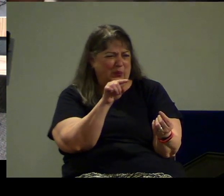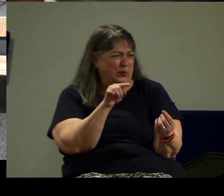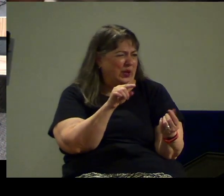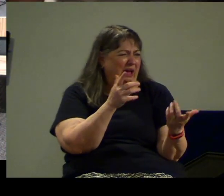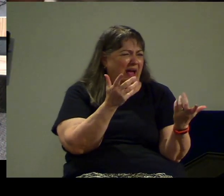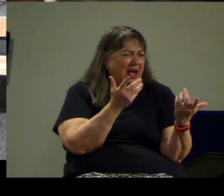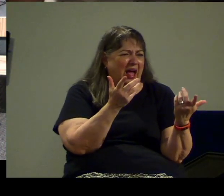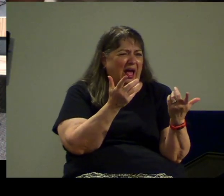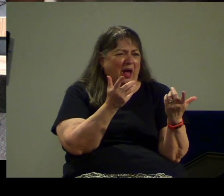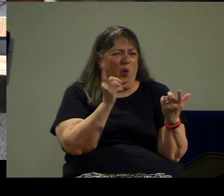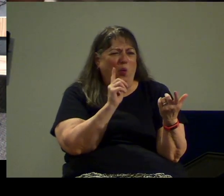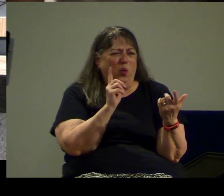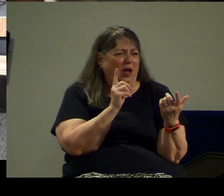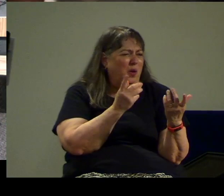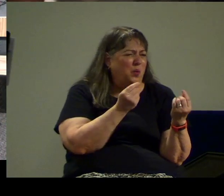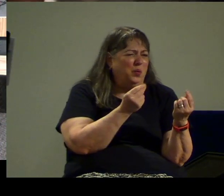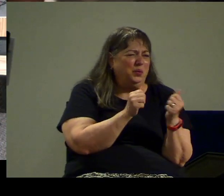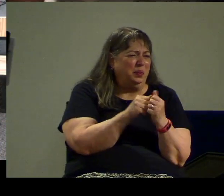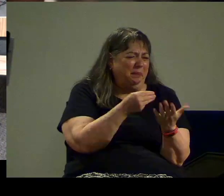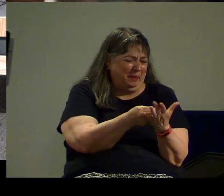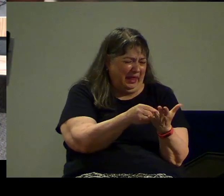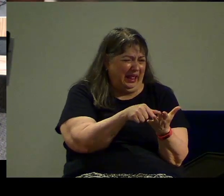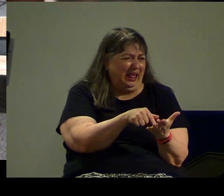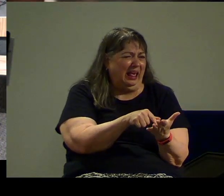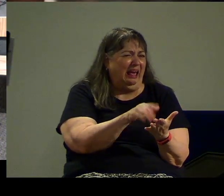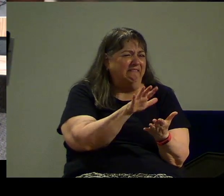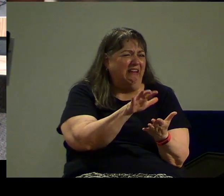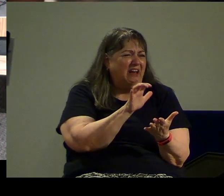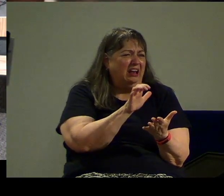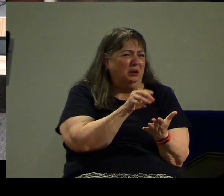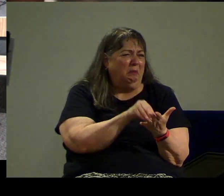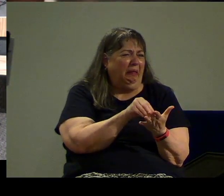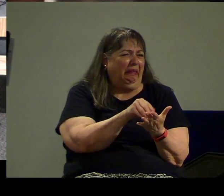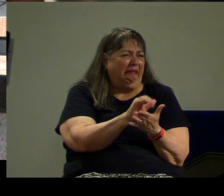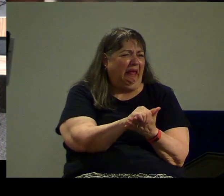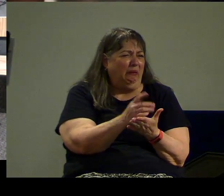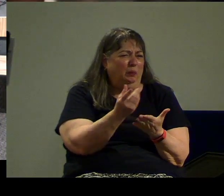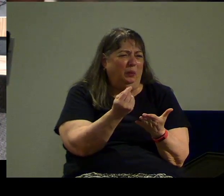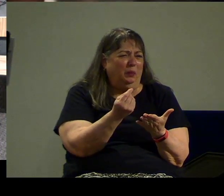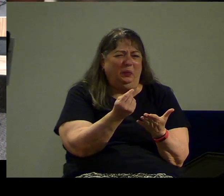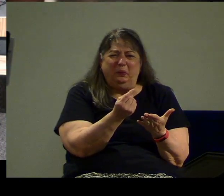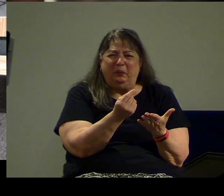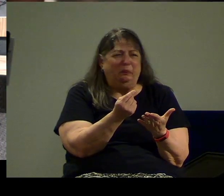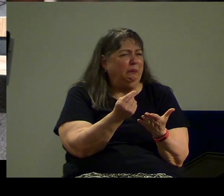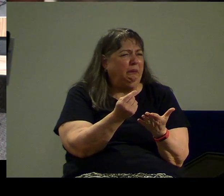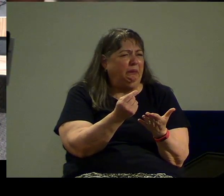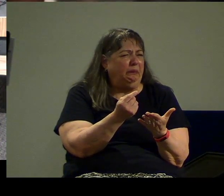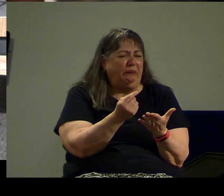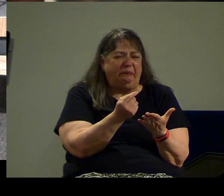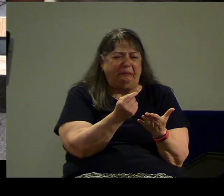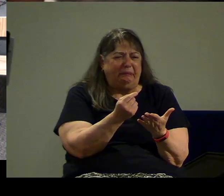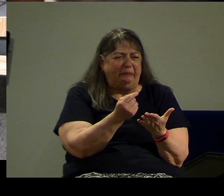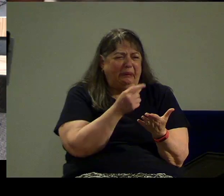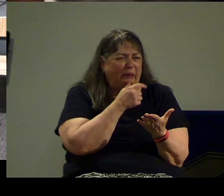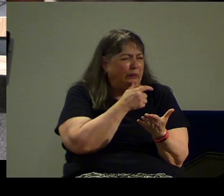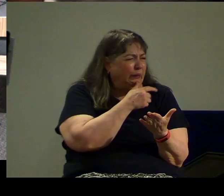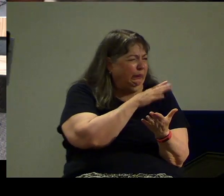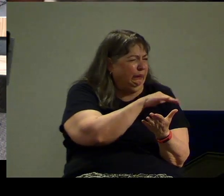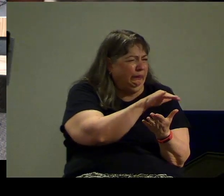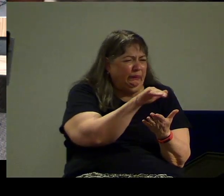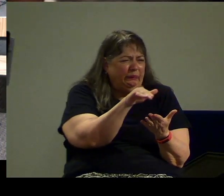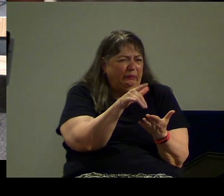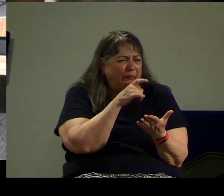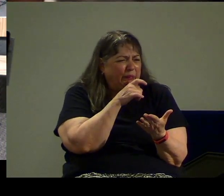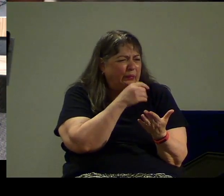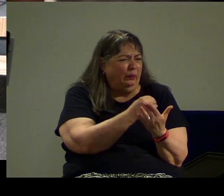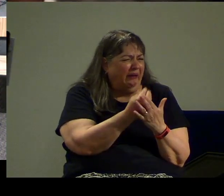say, who do I go to? What do I do with $500 million? Huh? Who are you going to go to